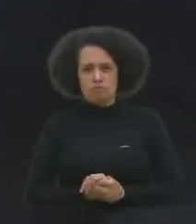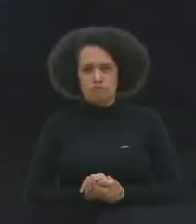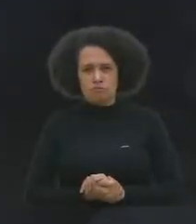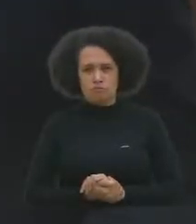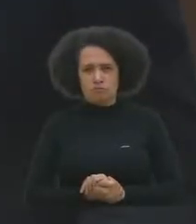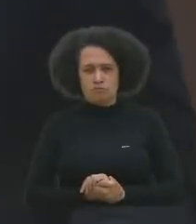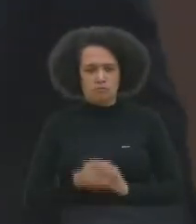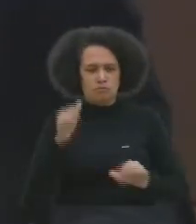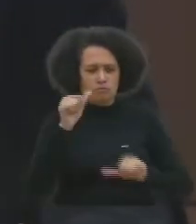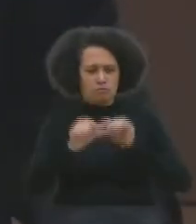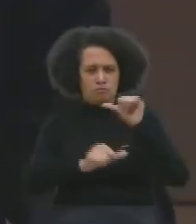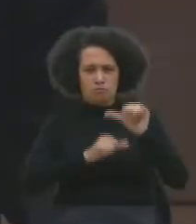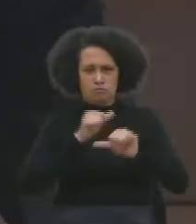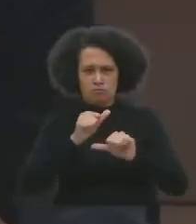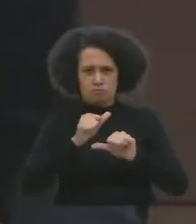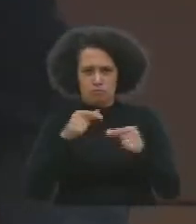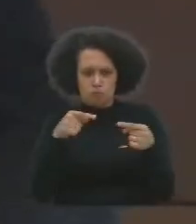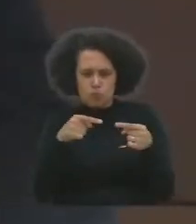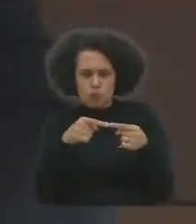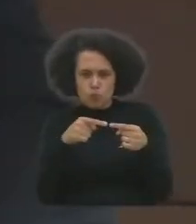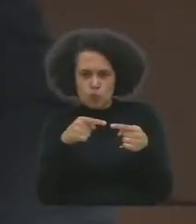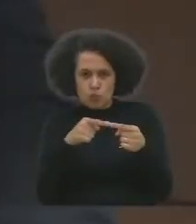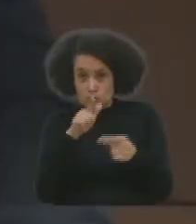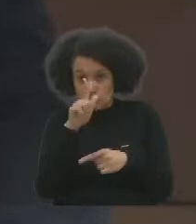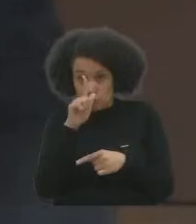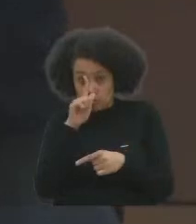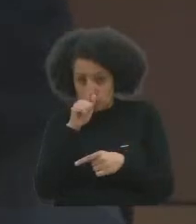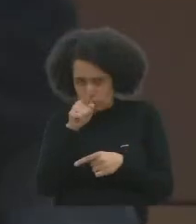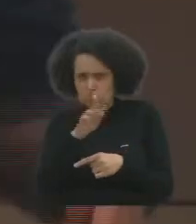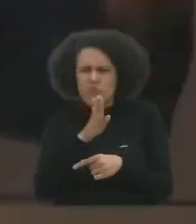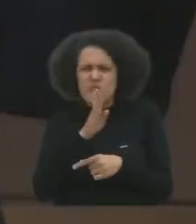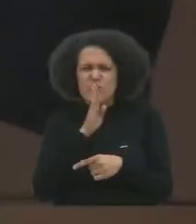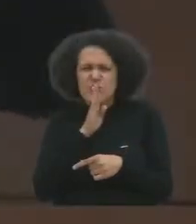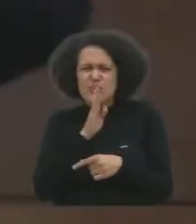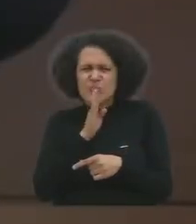palavra transformação em grego é uma palavra que possivelmente você reconhece.